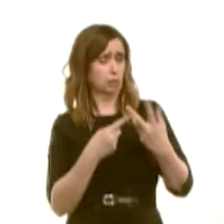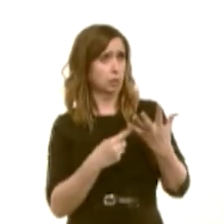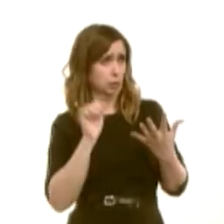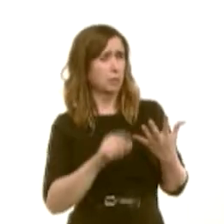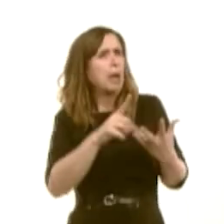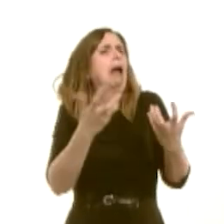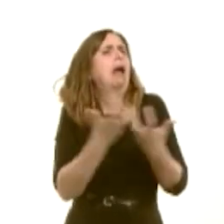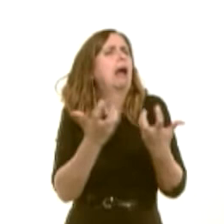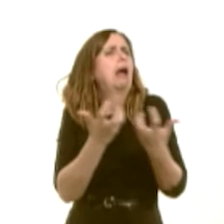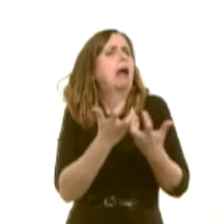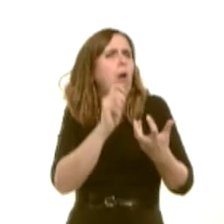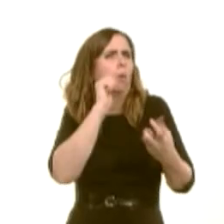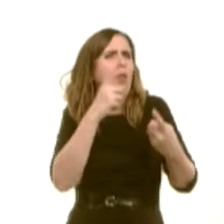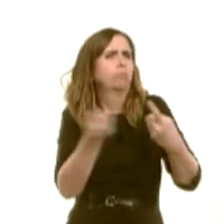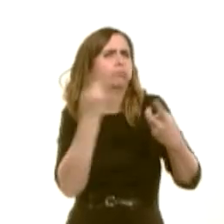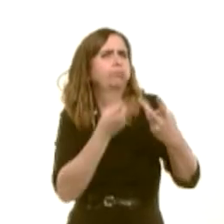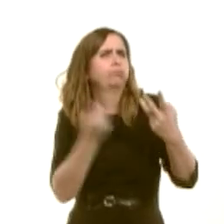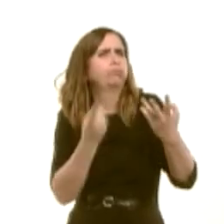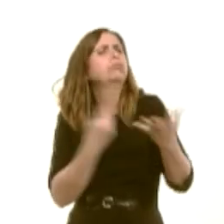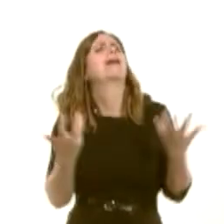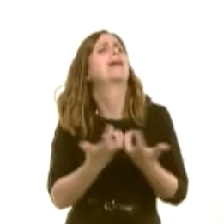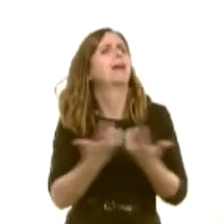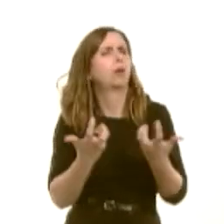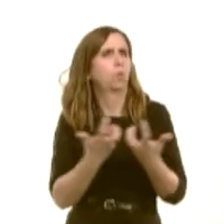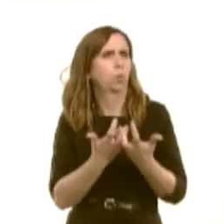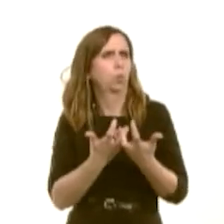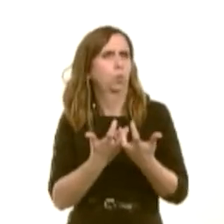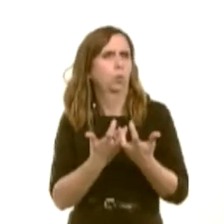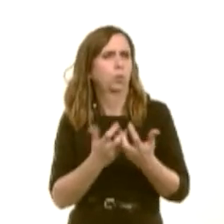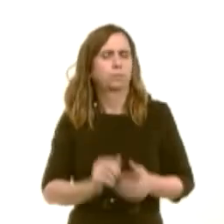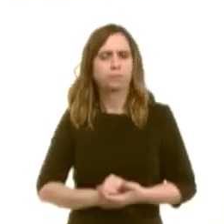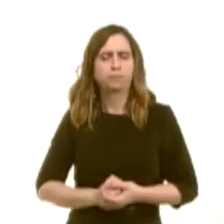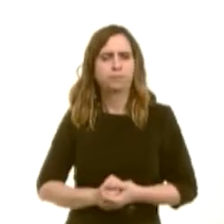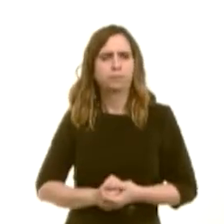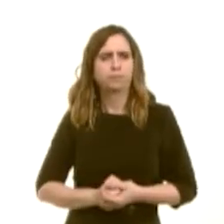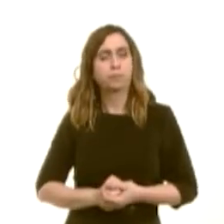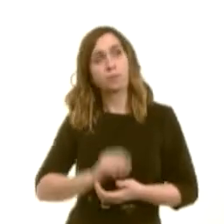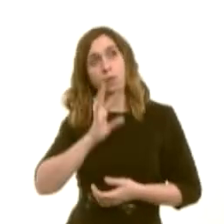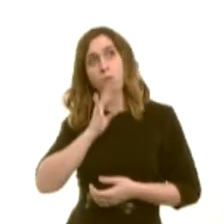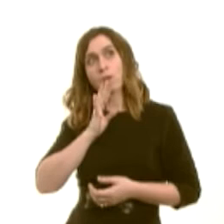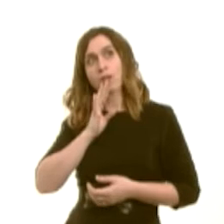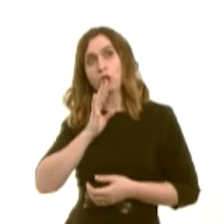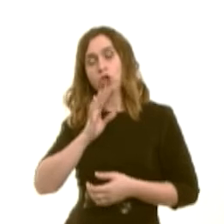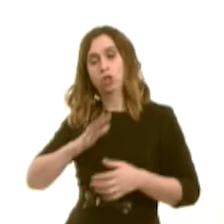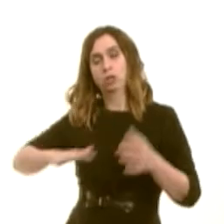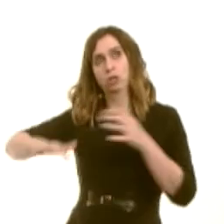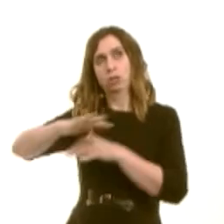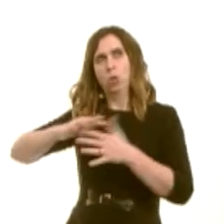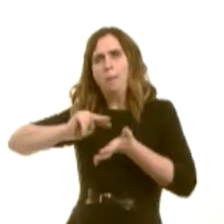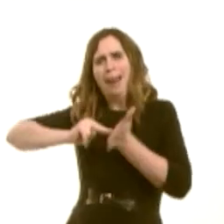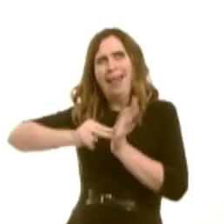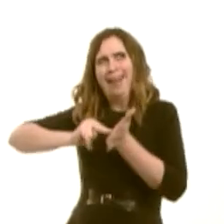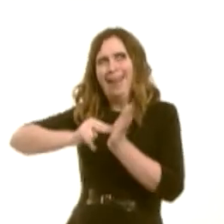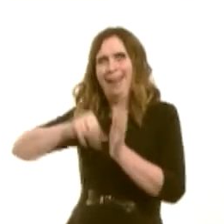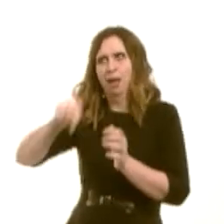to achieve what needs to be done? One of the most influential areas in terms of the strength of the Welsh language is the area of planning. In